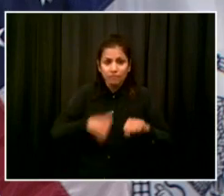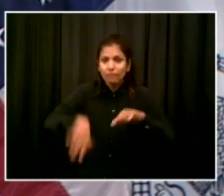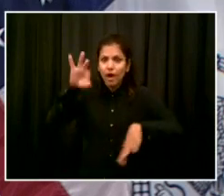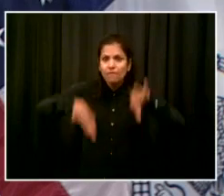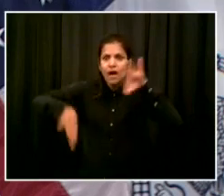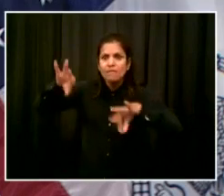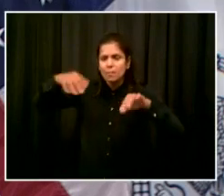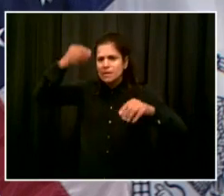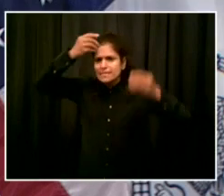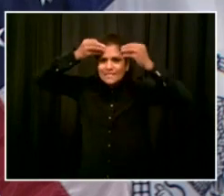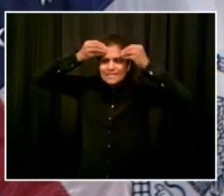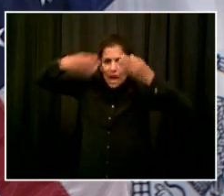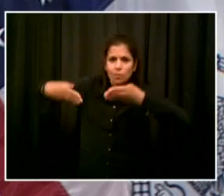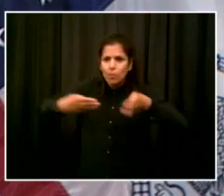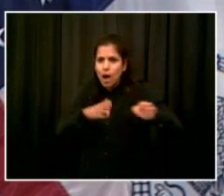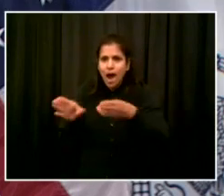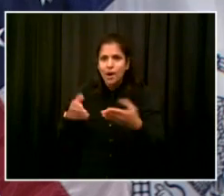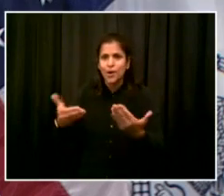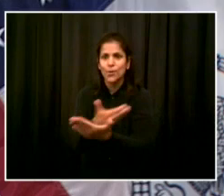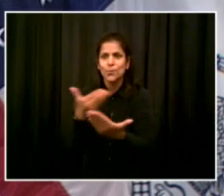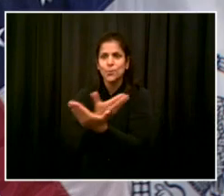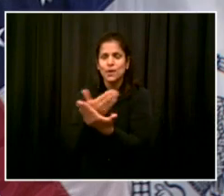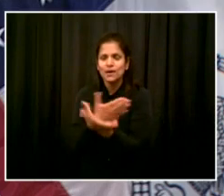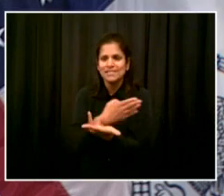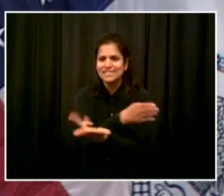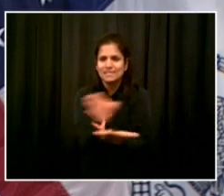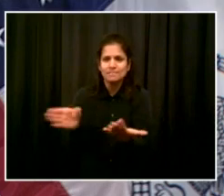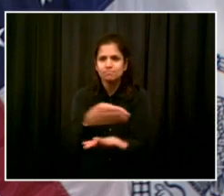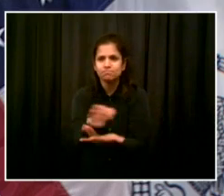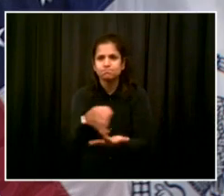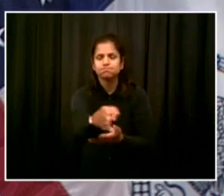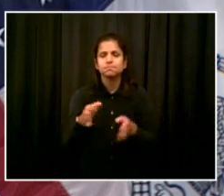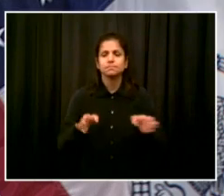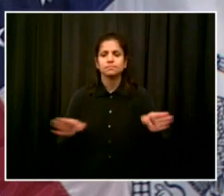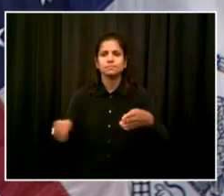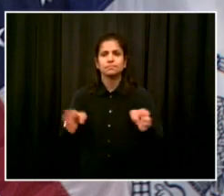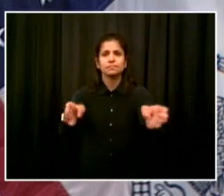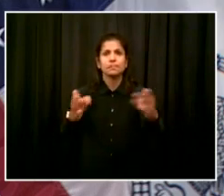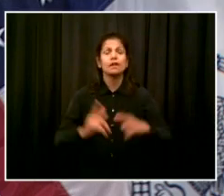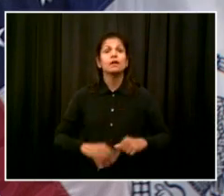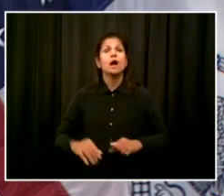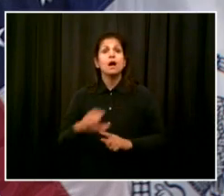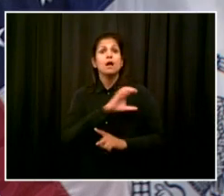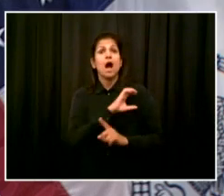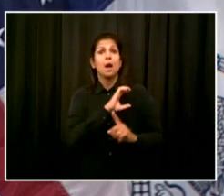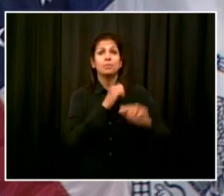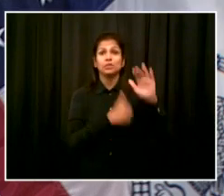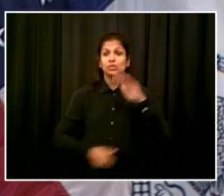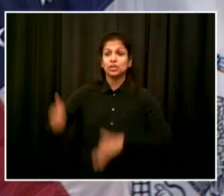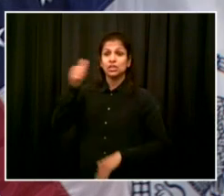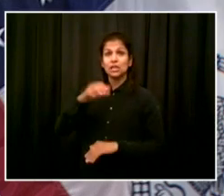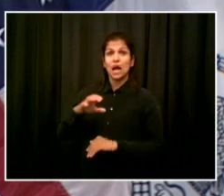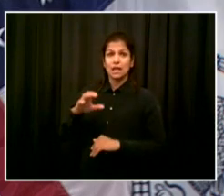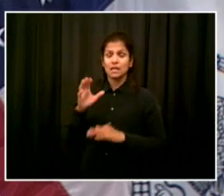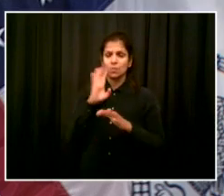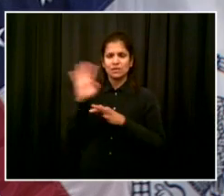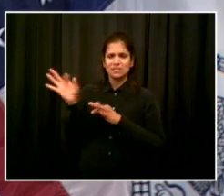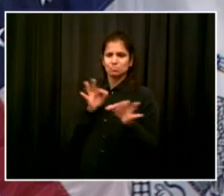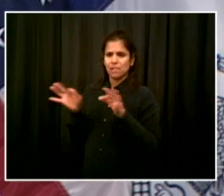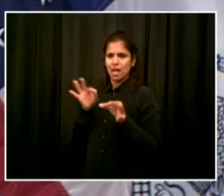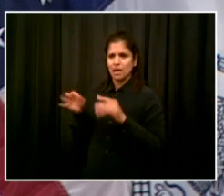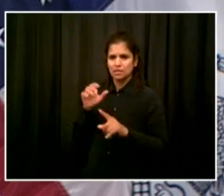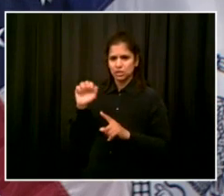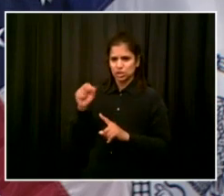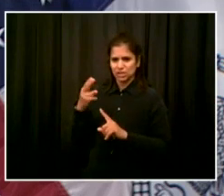as the commissioner will tell you, that is some particular neighborhoods, even in some cases particular blocks within neighborhoods. But also